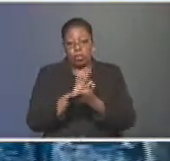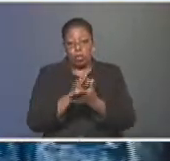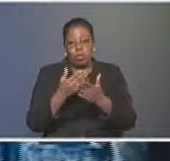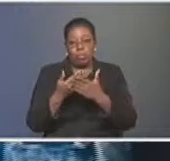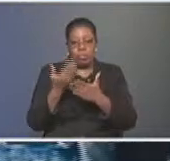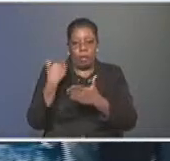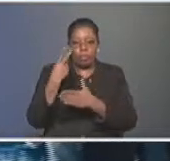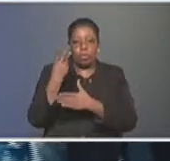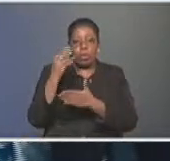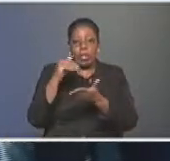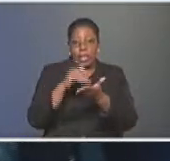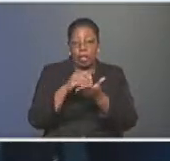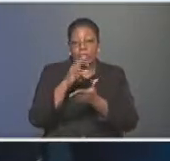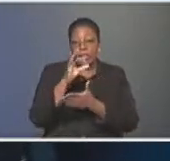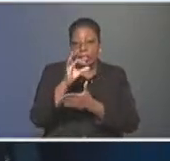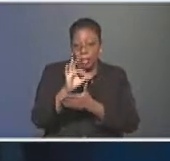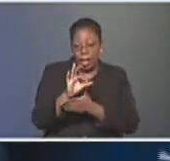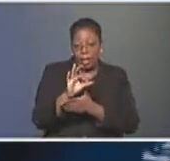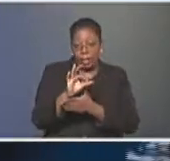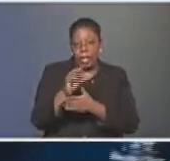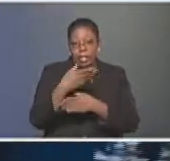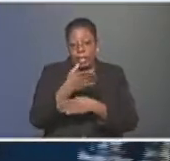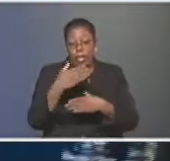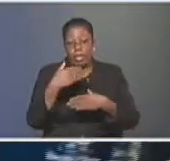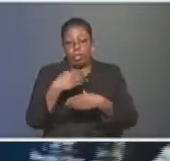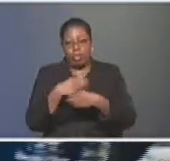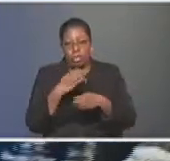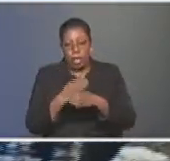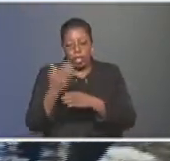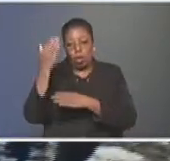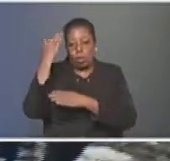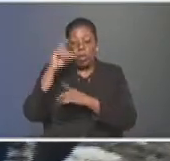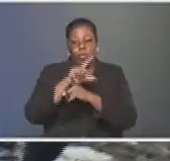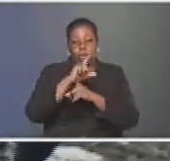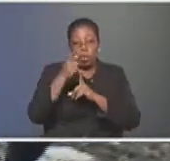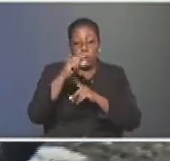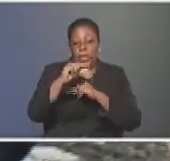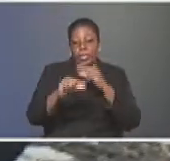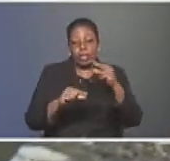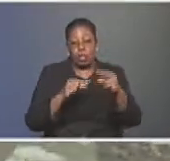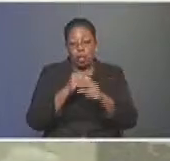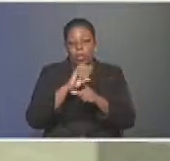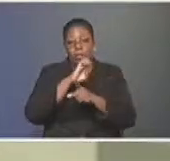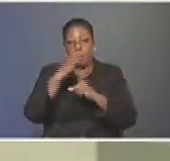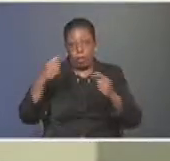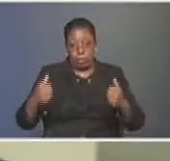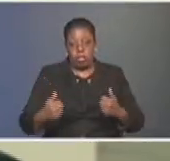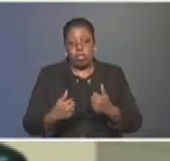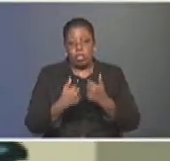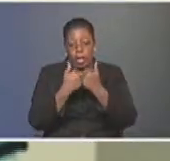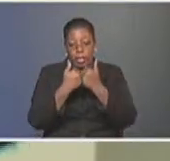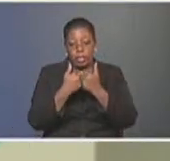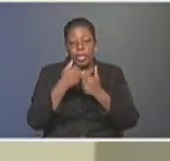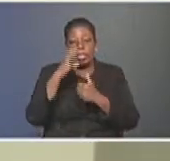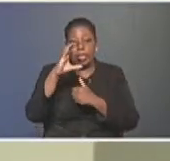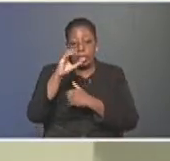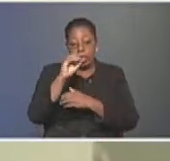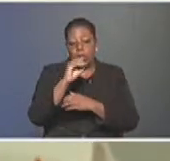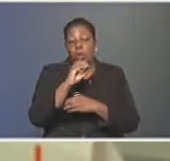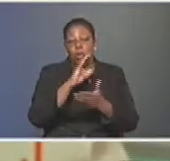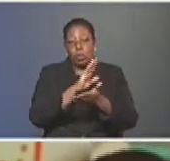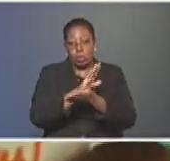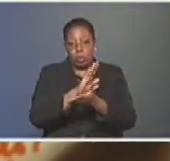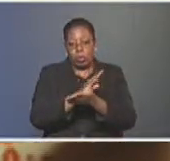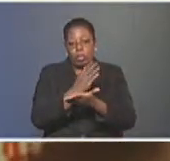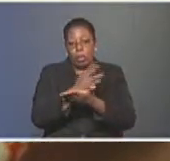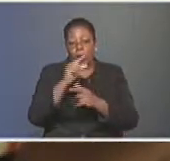program promotes environmental stewardship by creating an awareness of local and global environmental challenges. The eco schools program is part